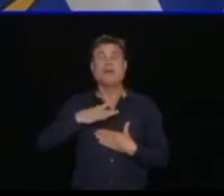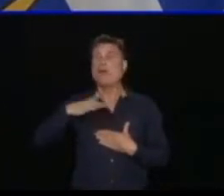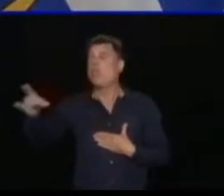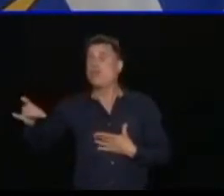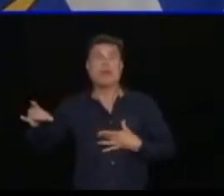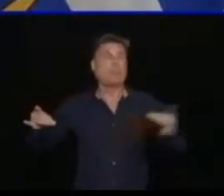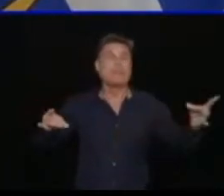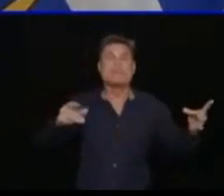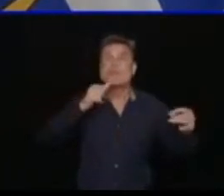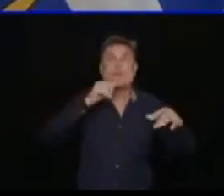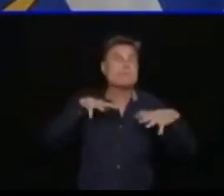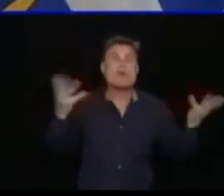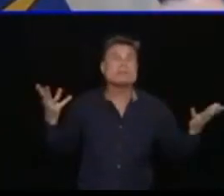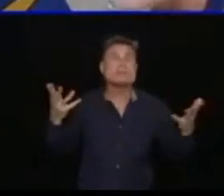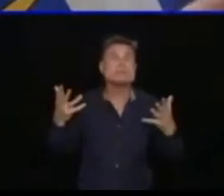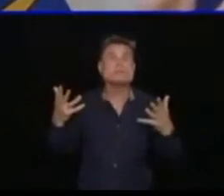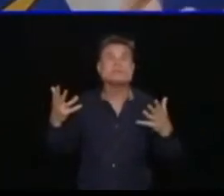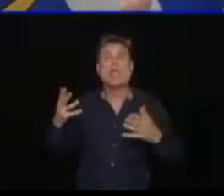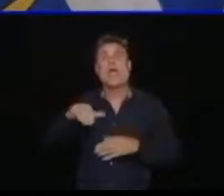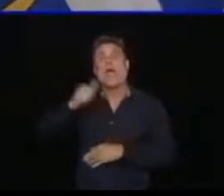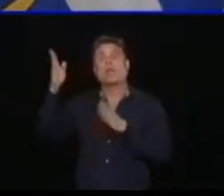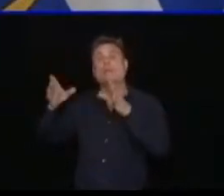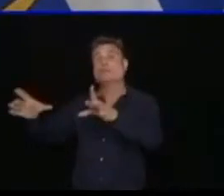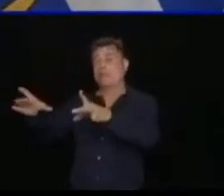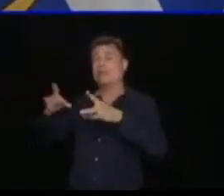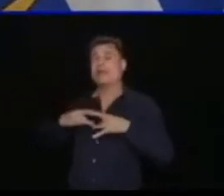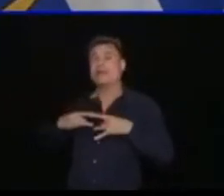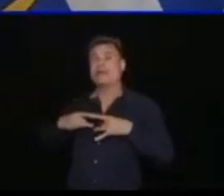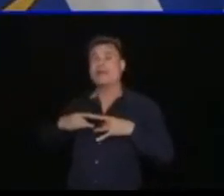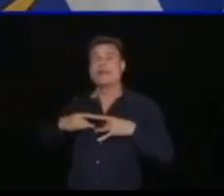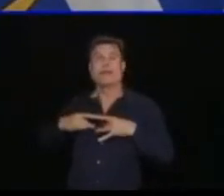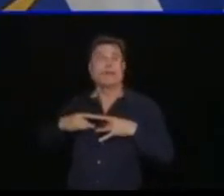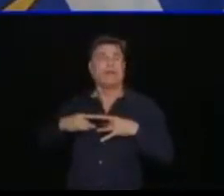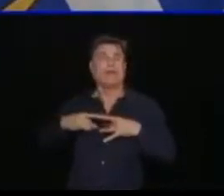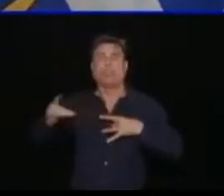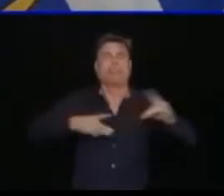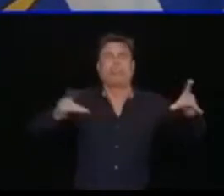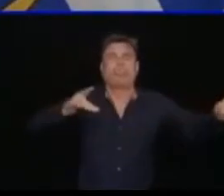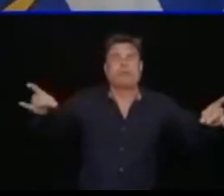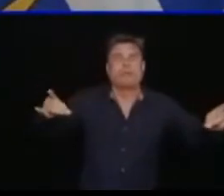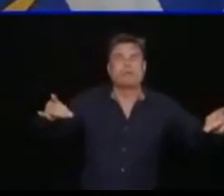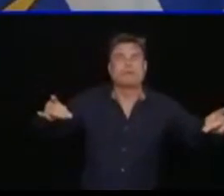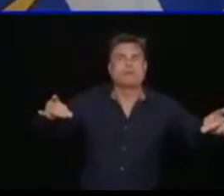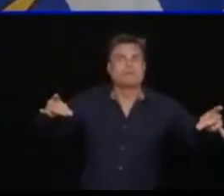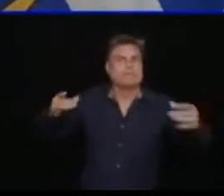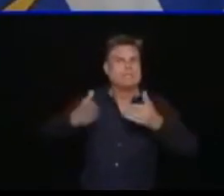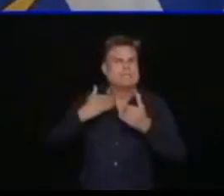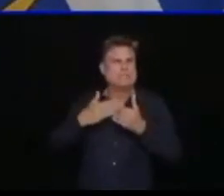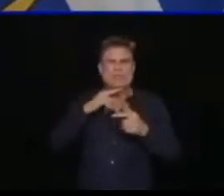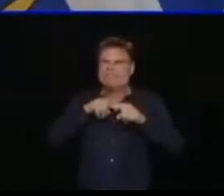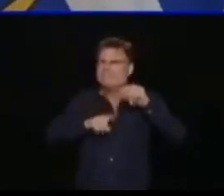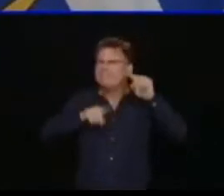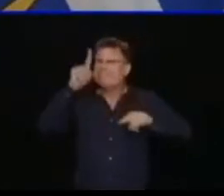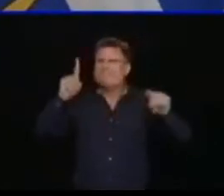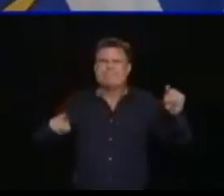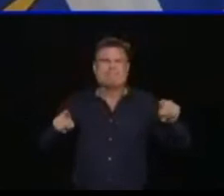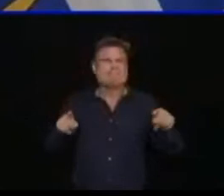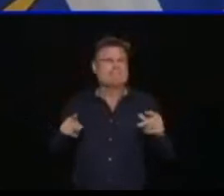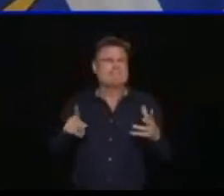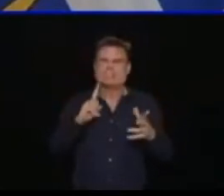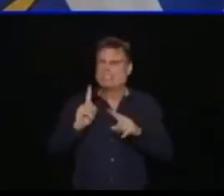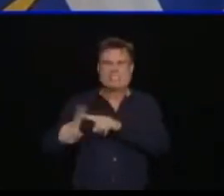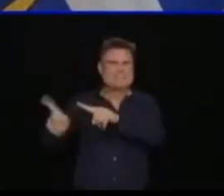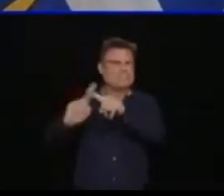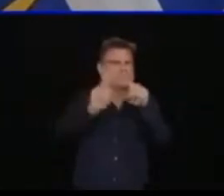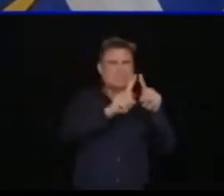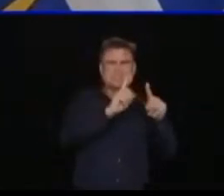lots of people, you are not going to get one of those super spreading events. And this is, we're at that really challenging time.